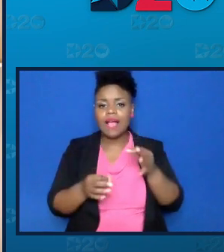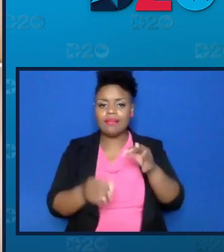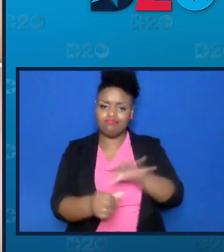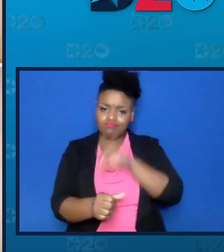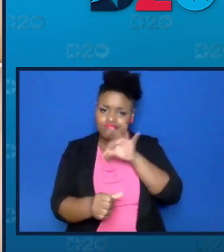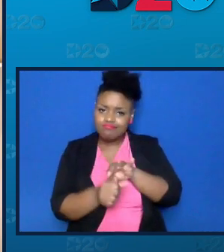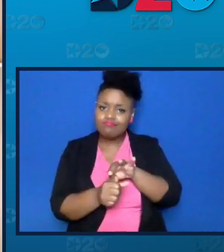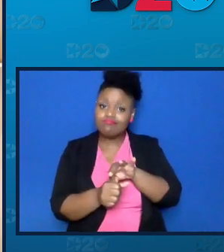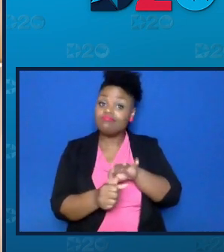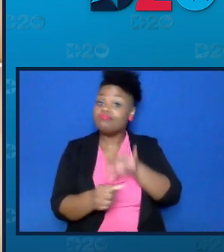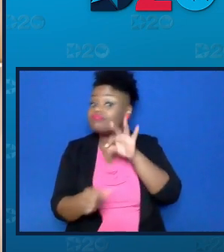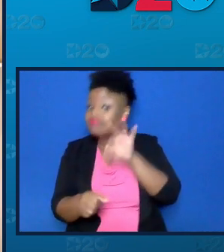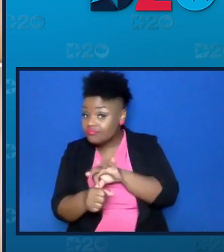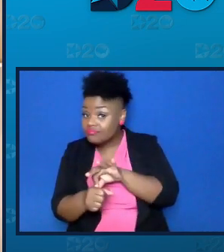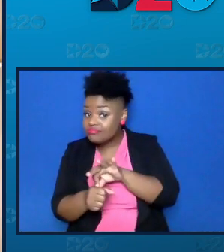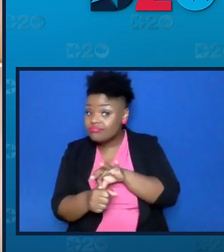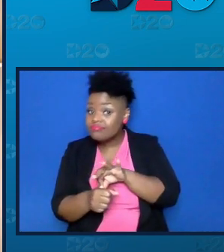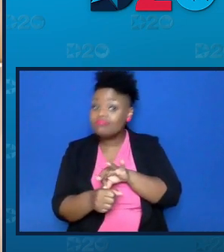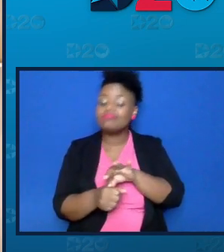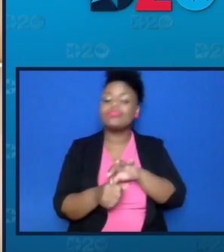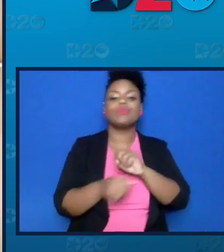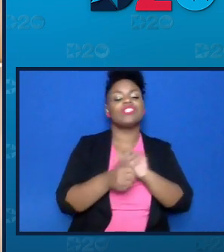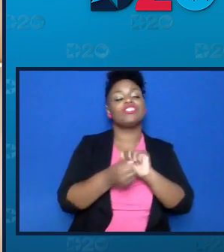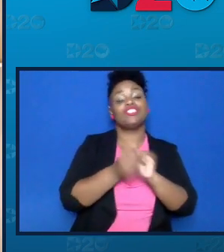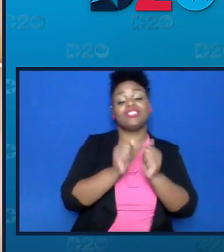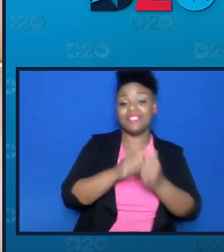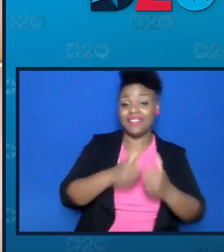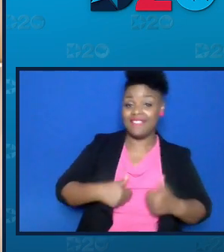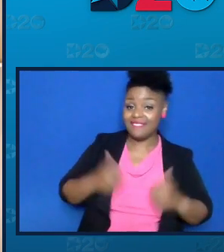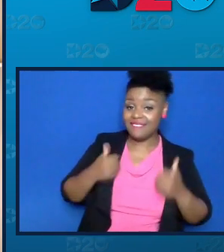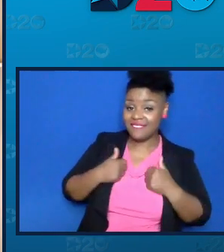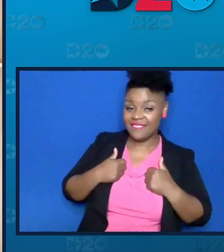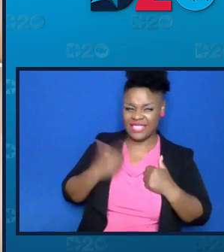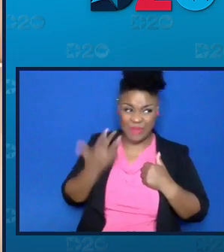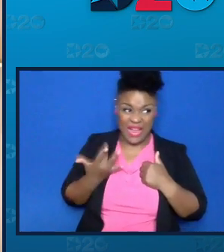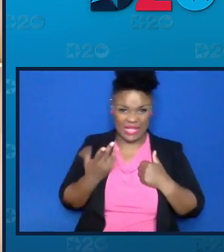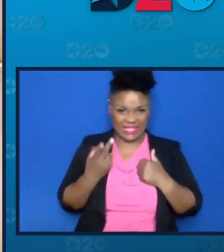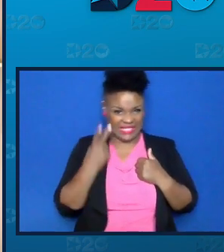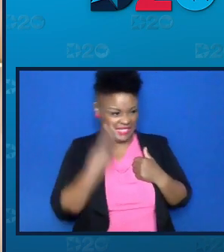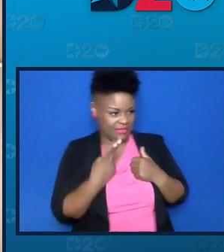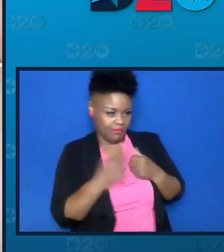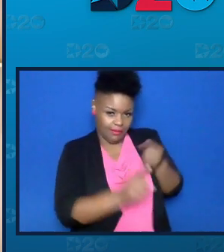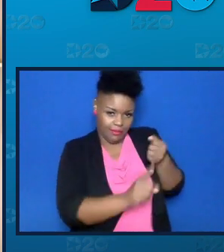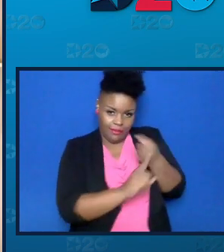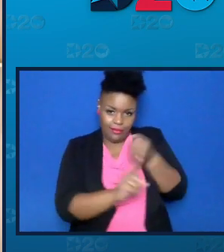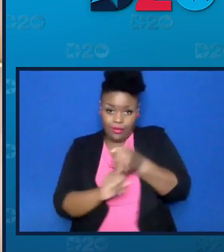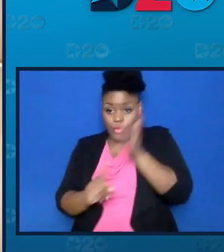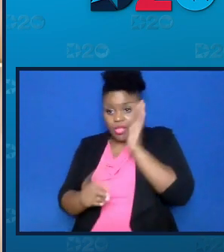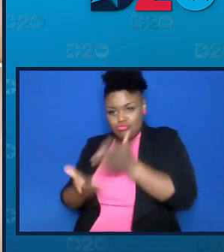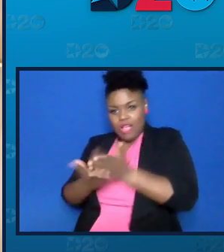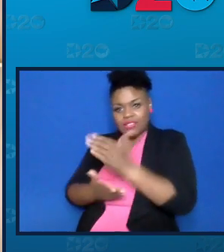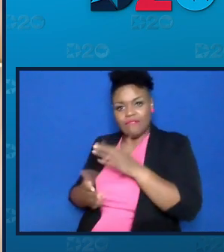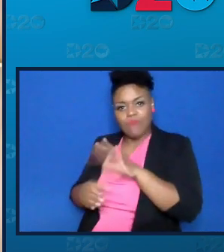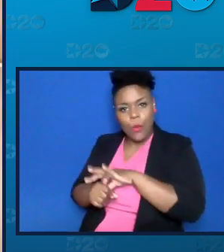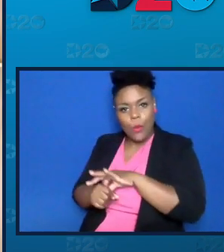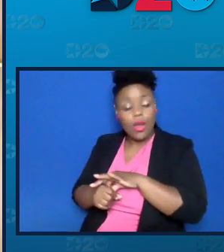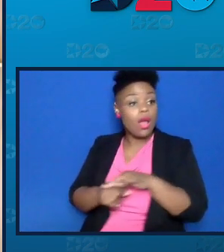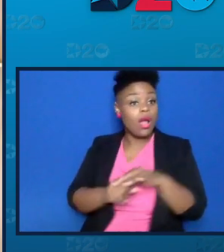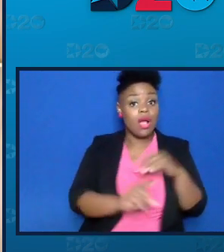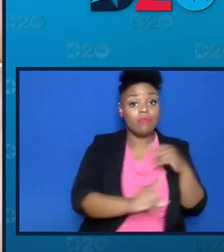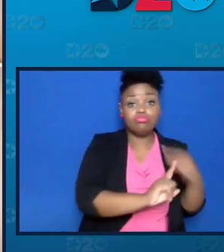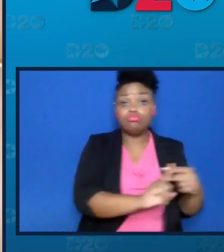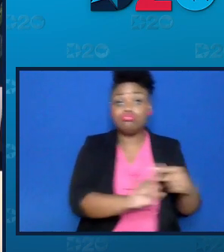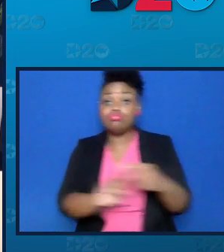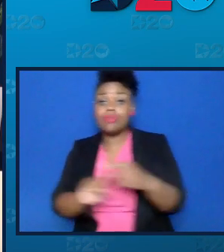why we've seen so many attacks on our right to vote, including many that specifically target working families, young people, and communities